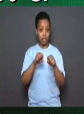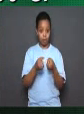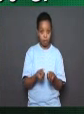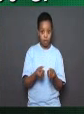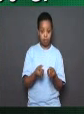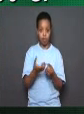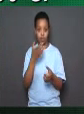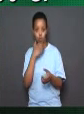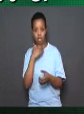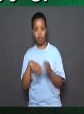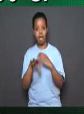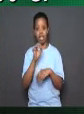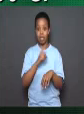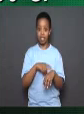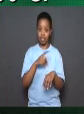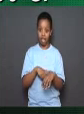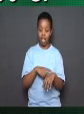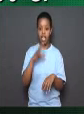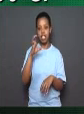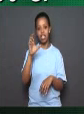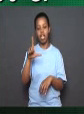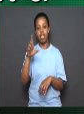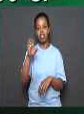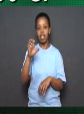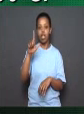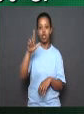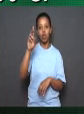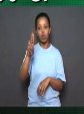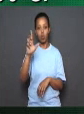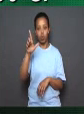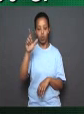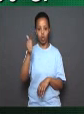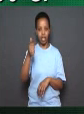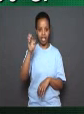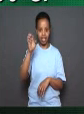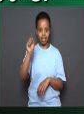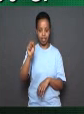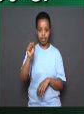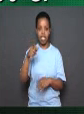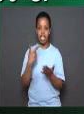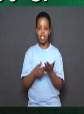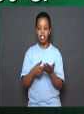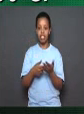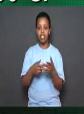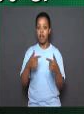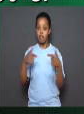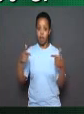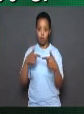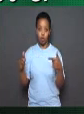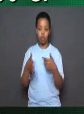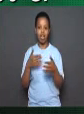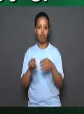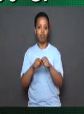heated, cellulase, the enzyme that breaks down cellulose fibers, can